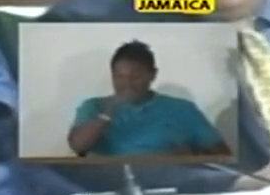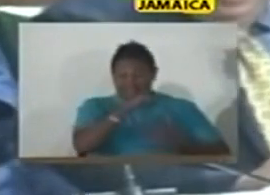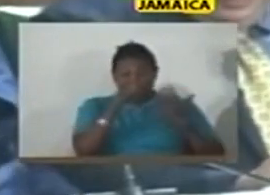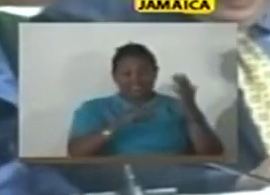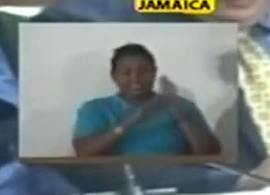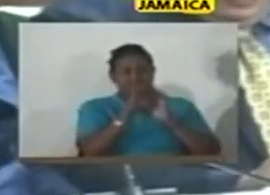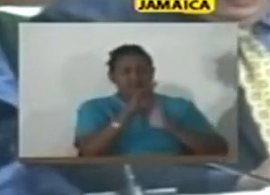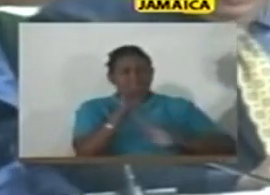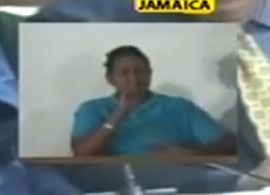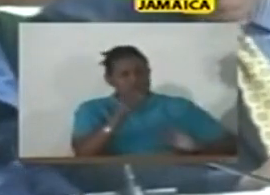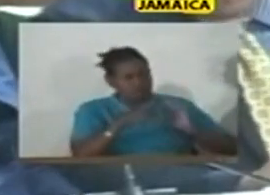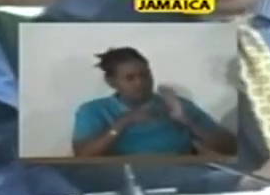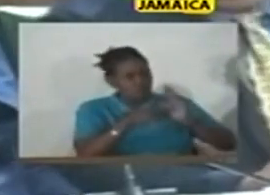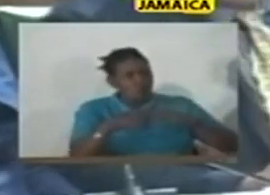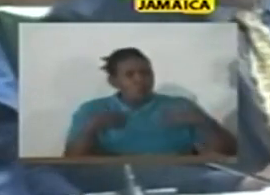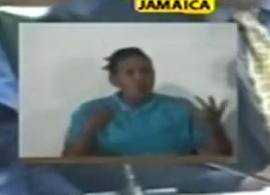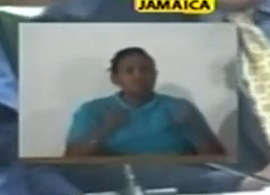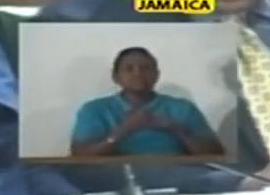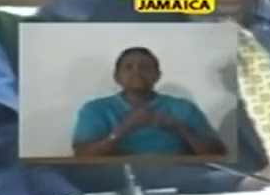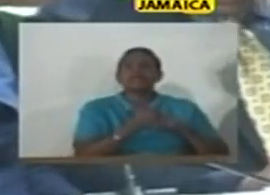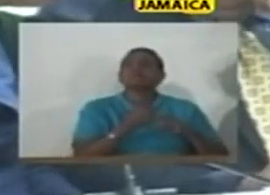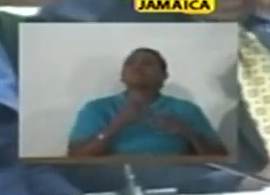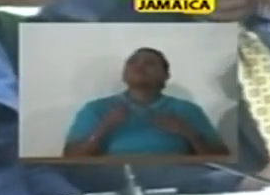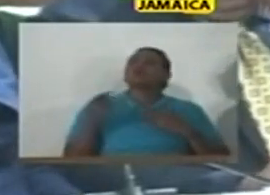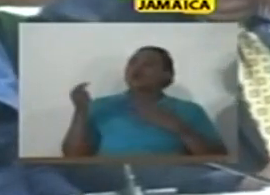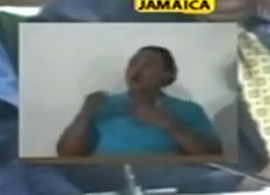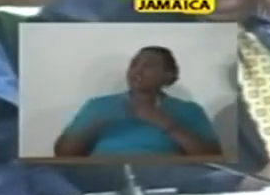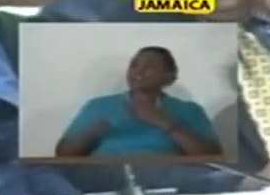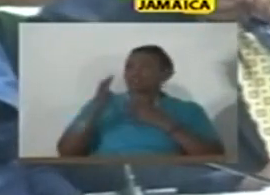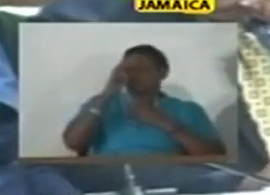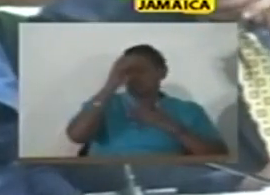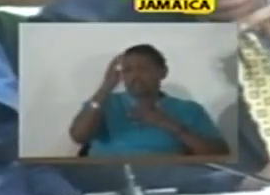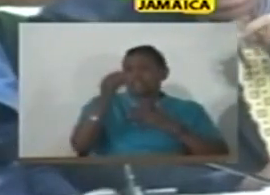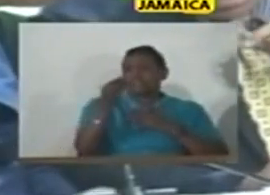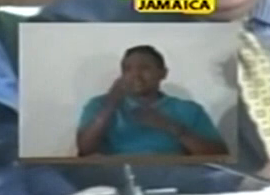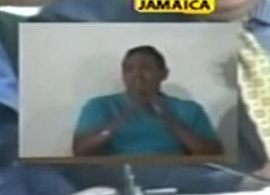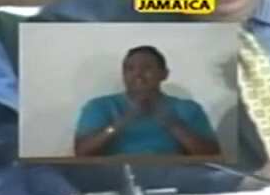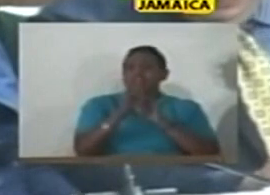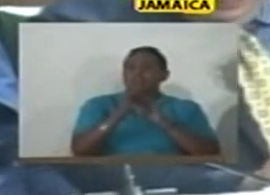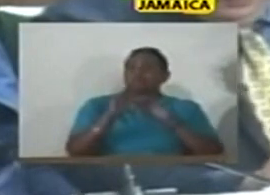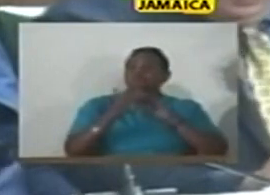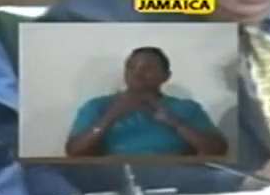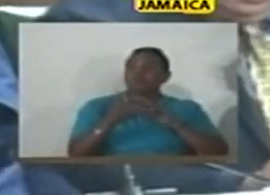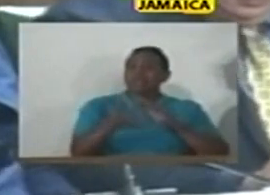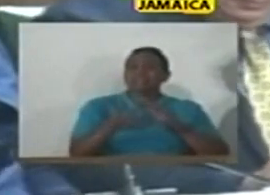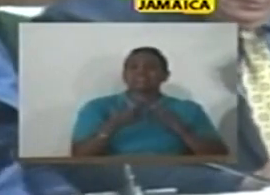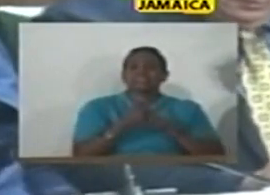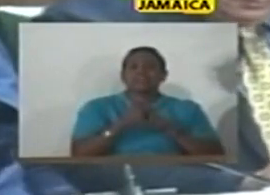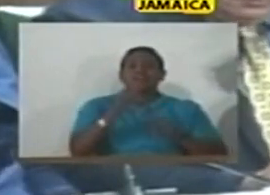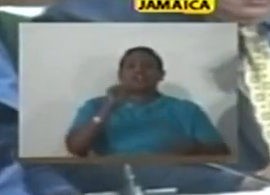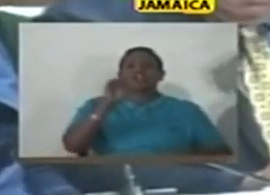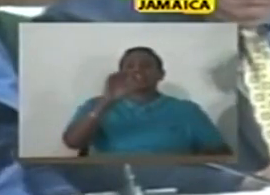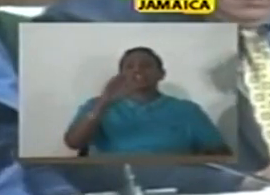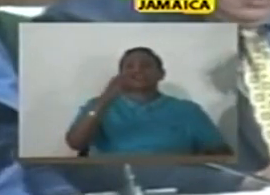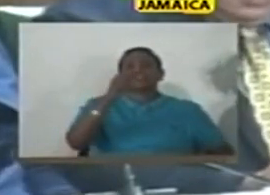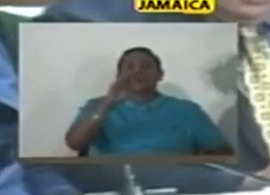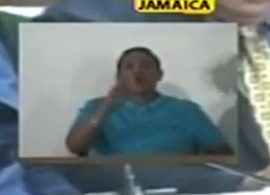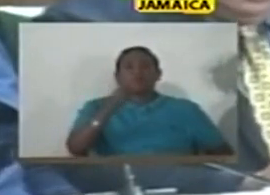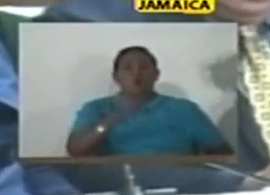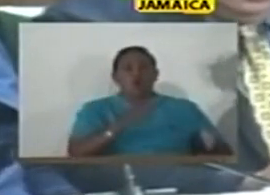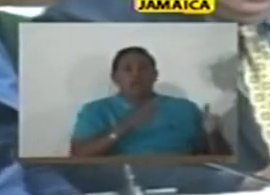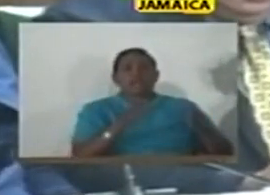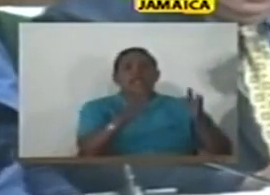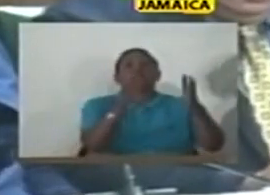developments demonstrate that the conditions being created to bring about the development of Jamaica as a logistic hub or gateway to